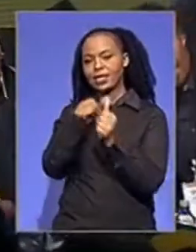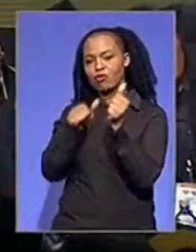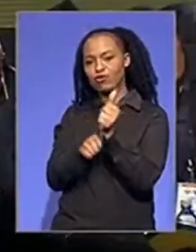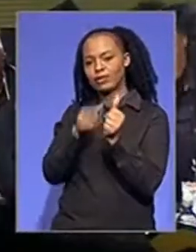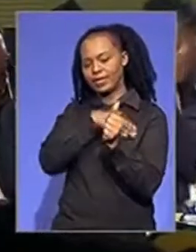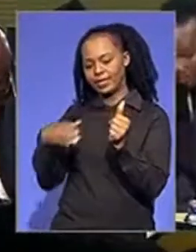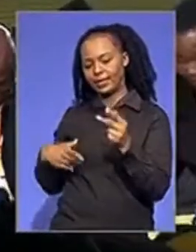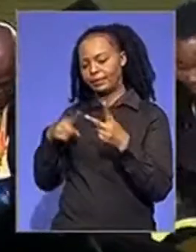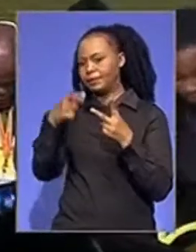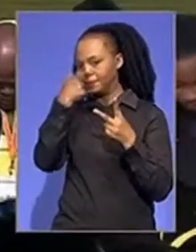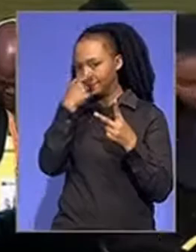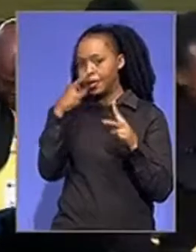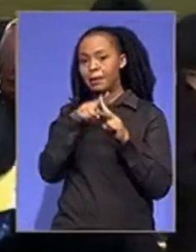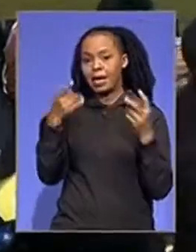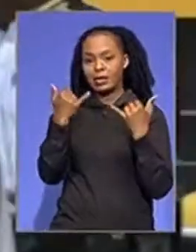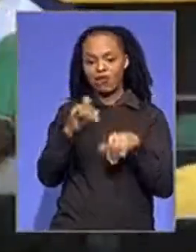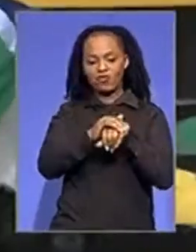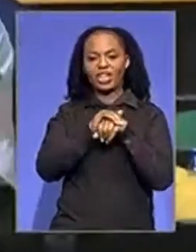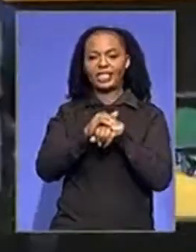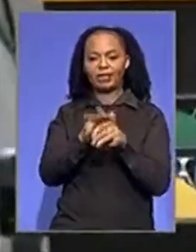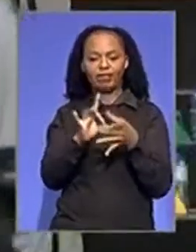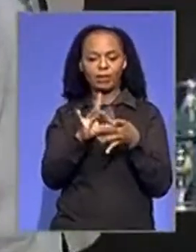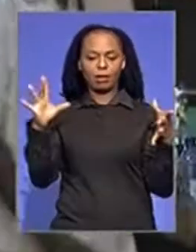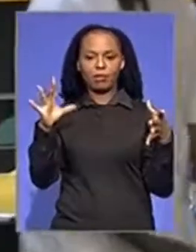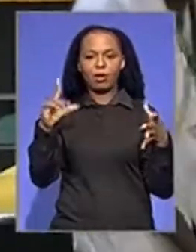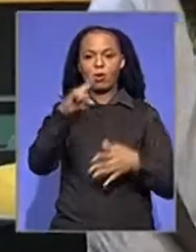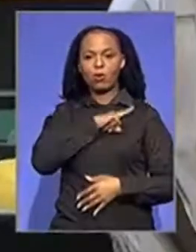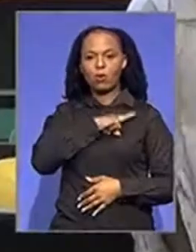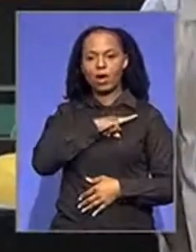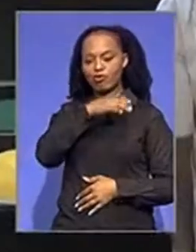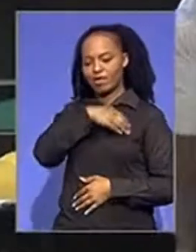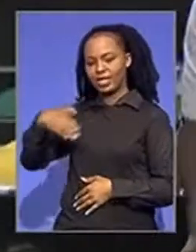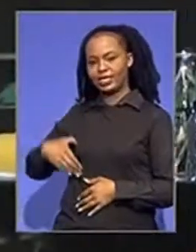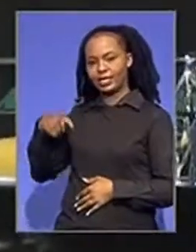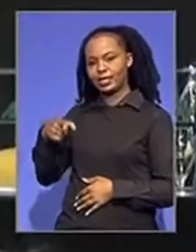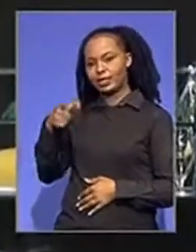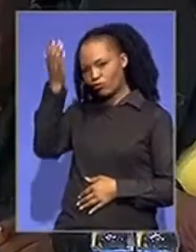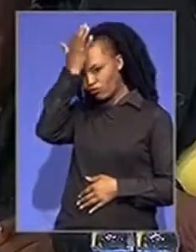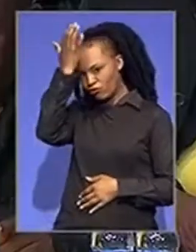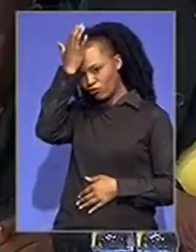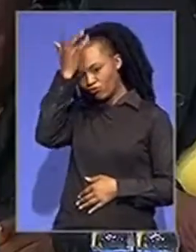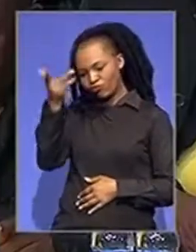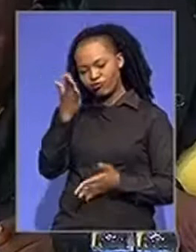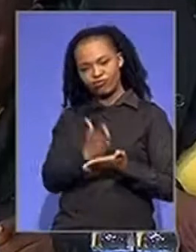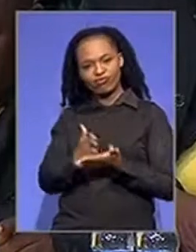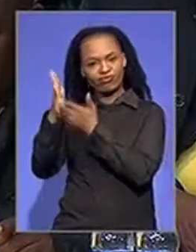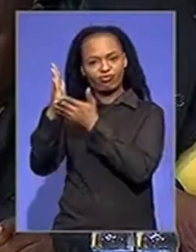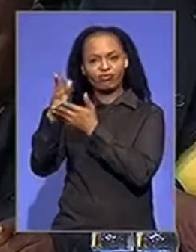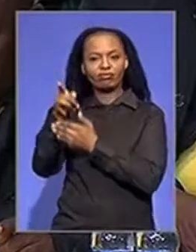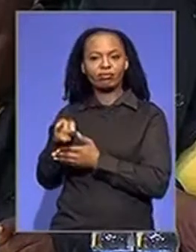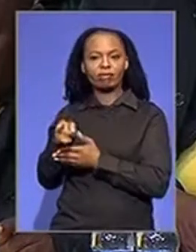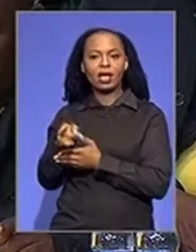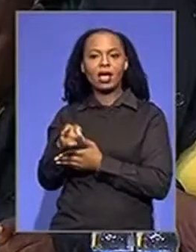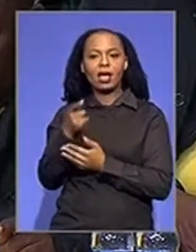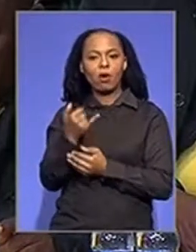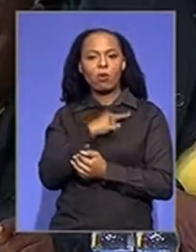se šollantšwe se ke ka ge mopresidente wa peleng Jacob Zuma a ile a phaela ka thoko go hlonamiša ga mopresidente Cyril